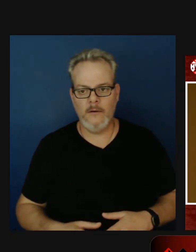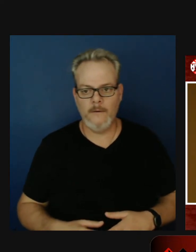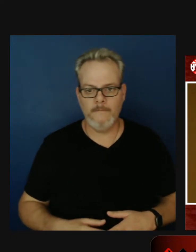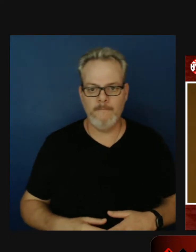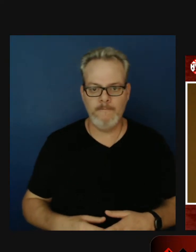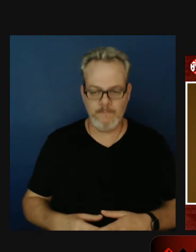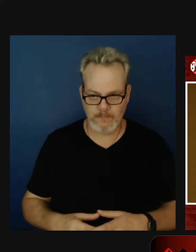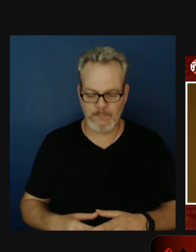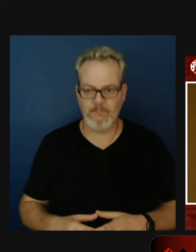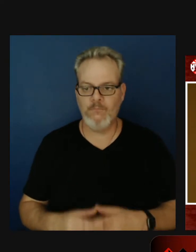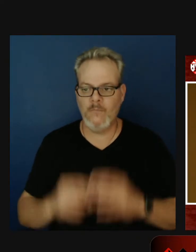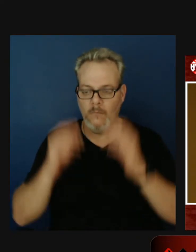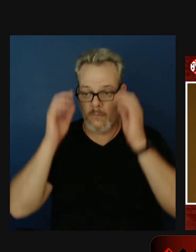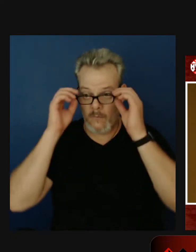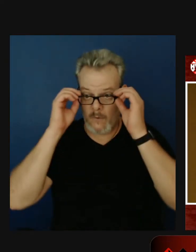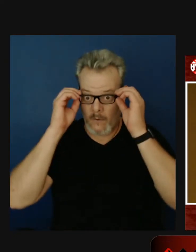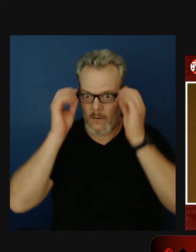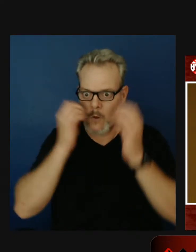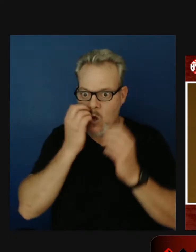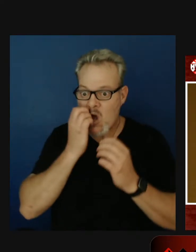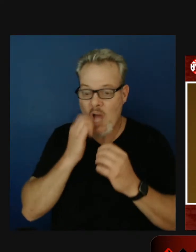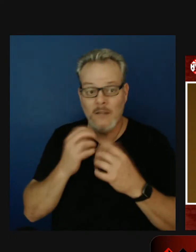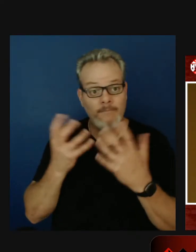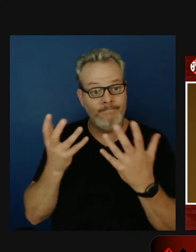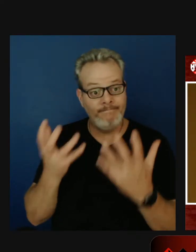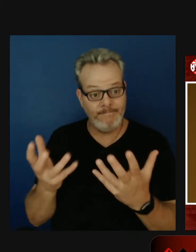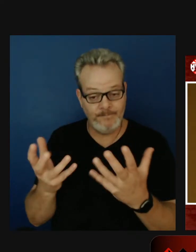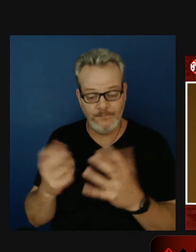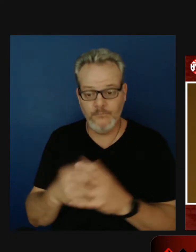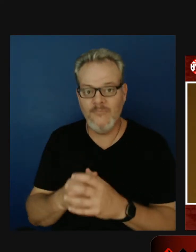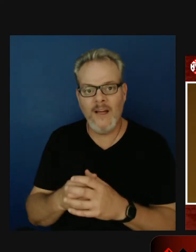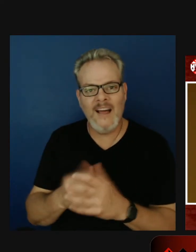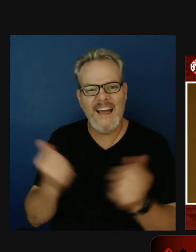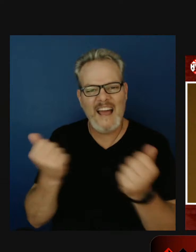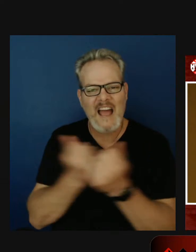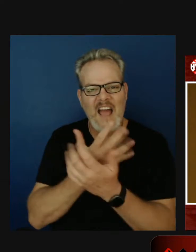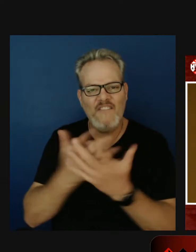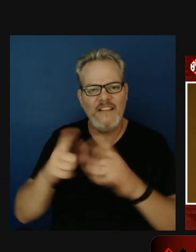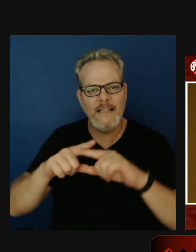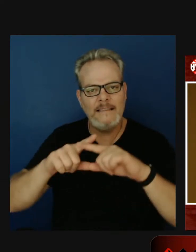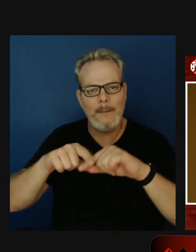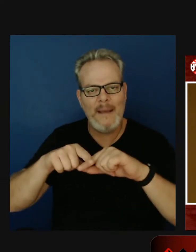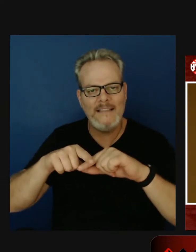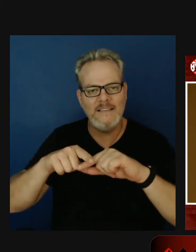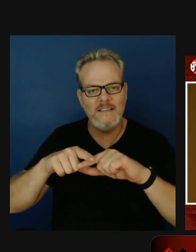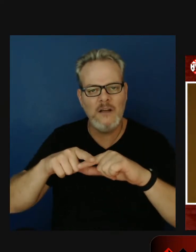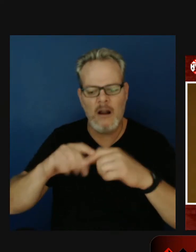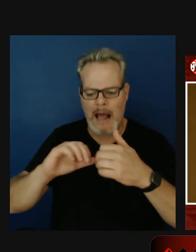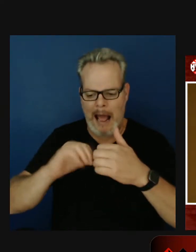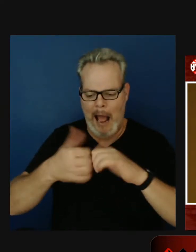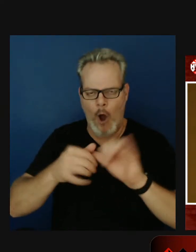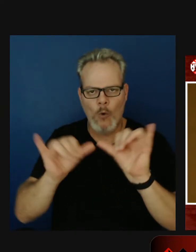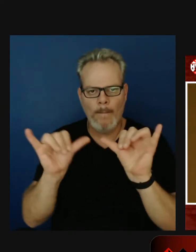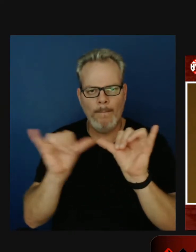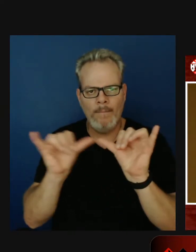map it the same. So it all depends on the scale you're trying to map at.